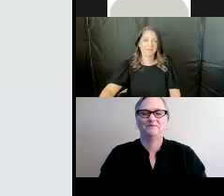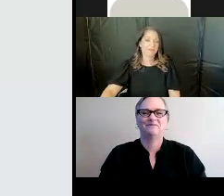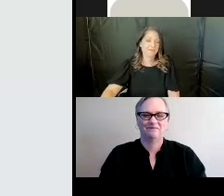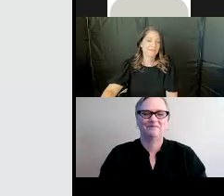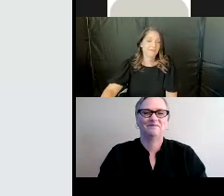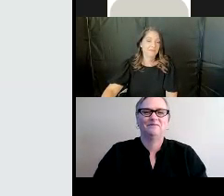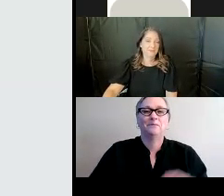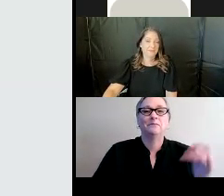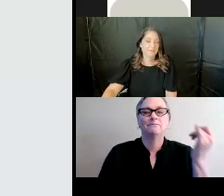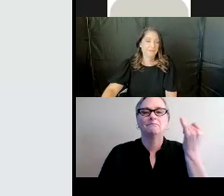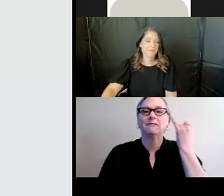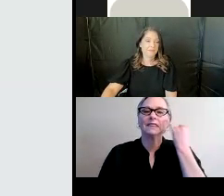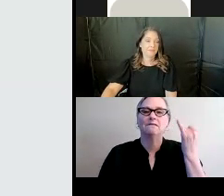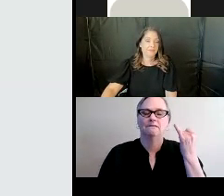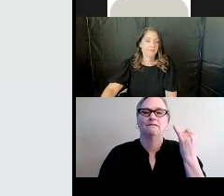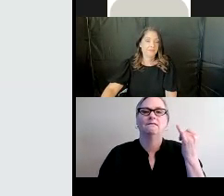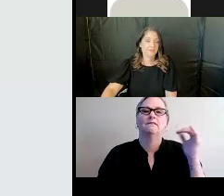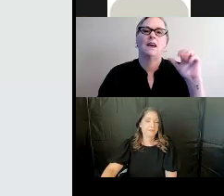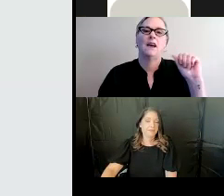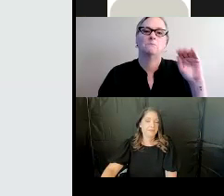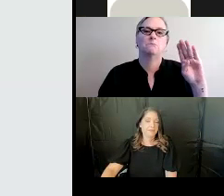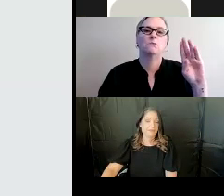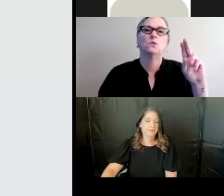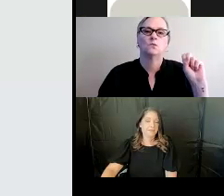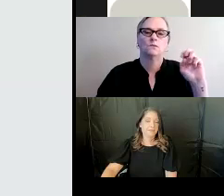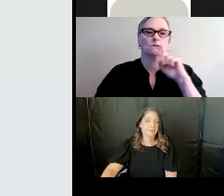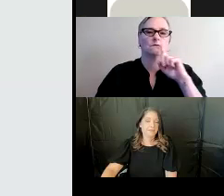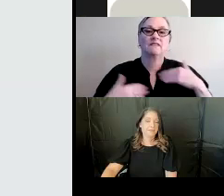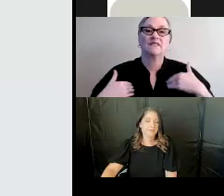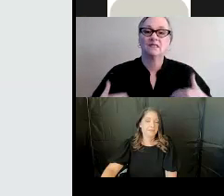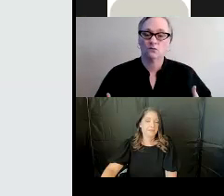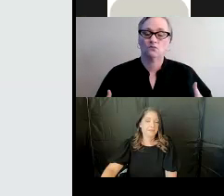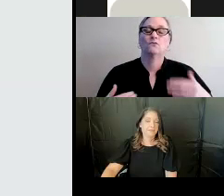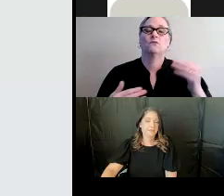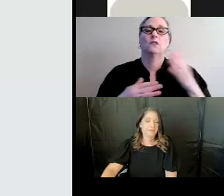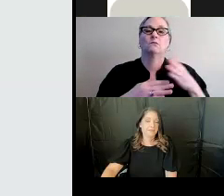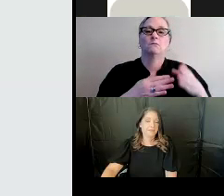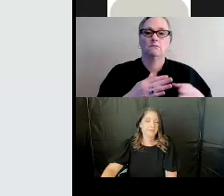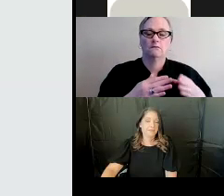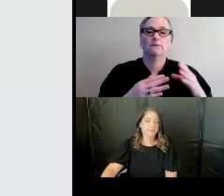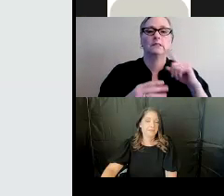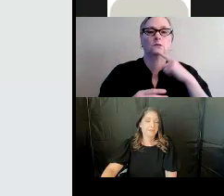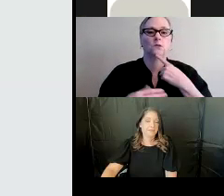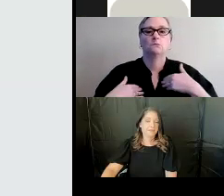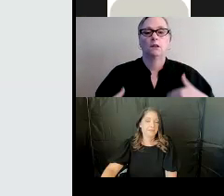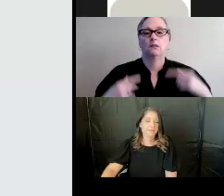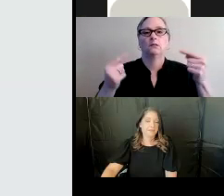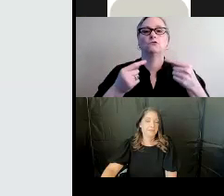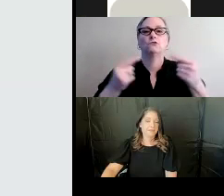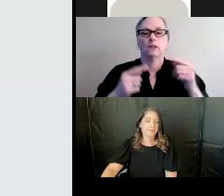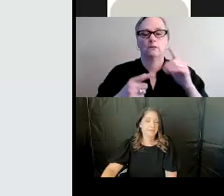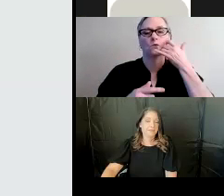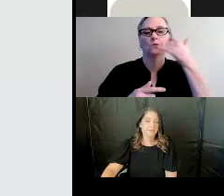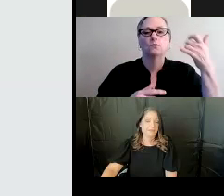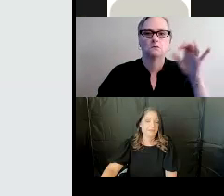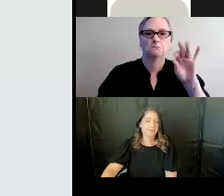If the abuse is physical and results in serious bodily injury, then the call will be made to 911 or